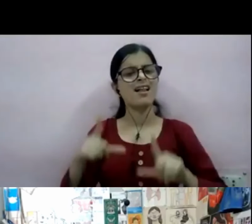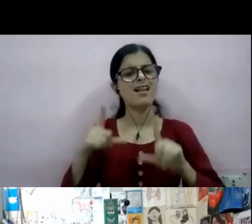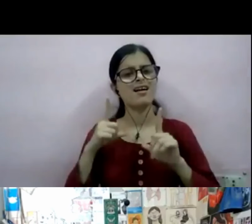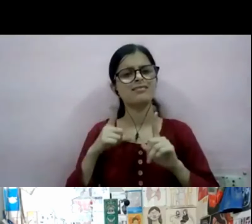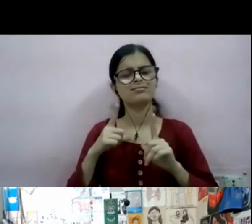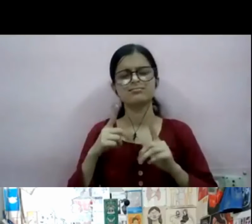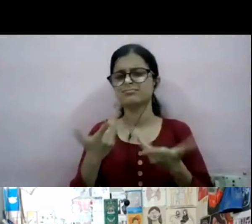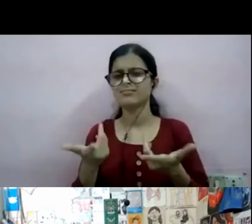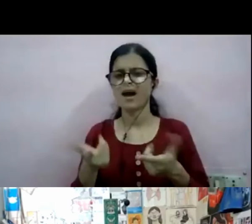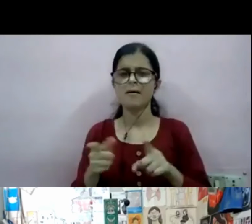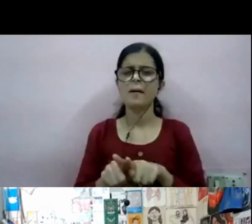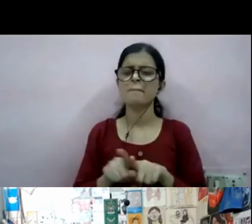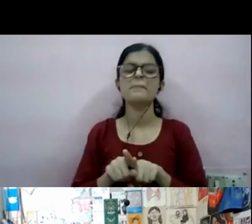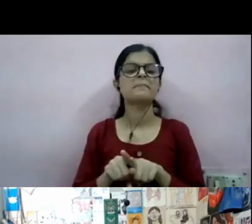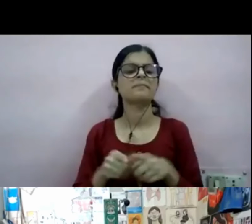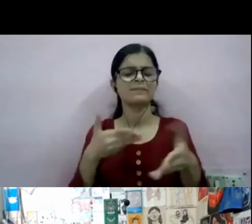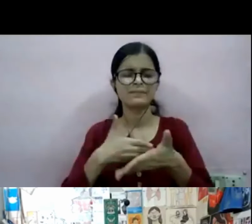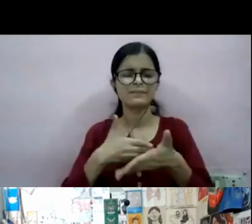others,